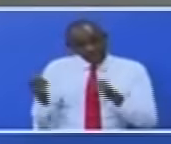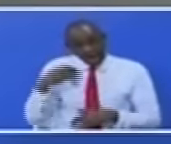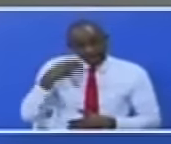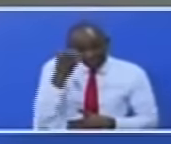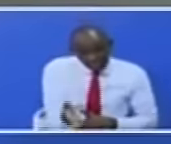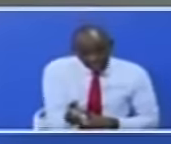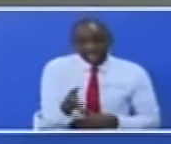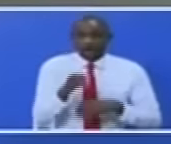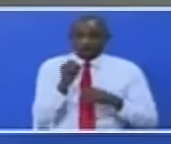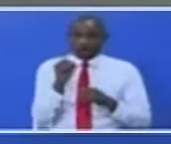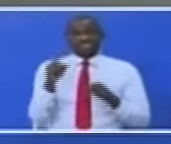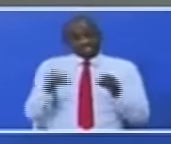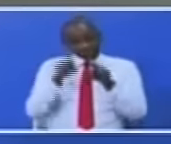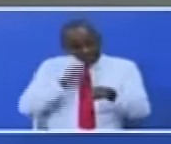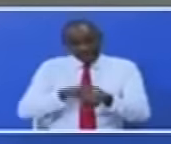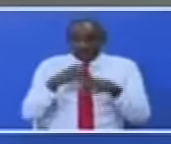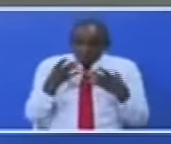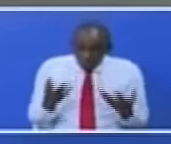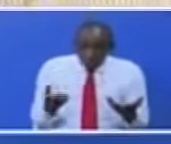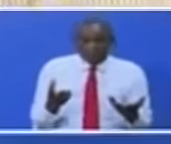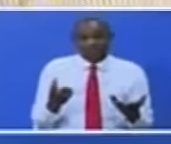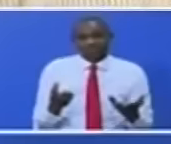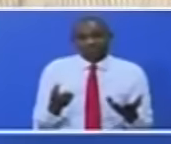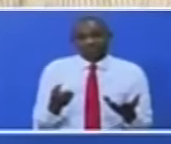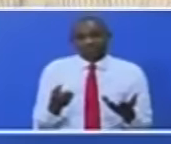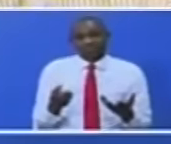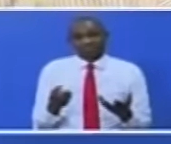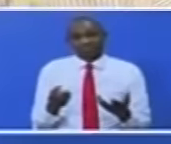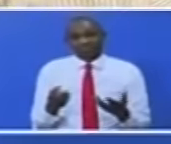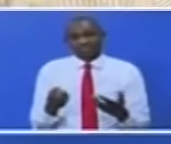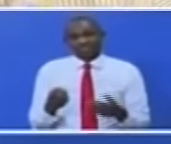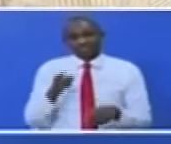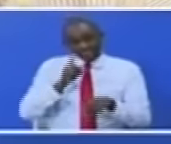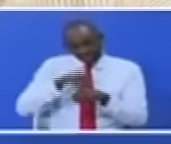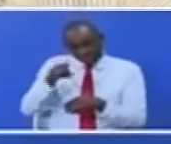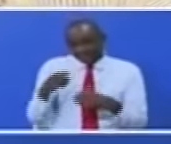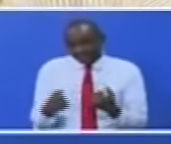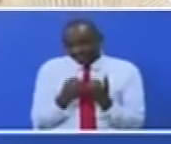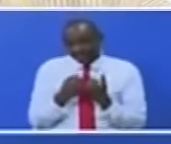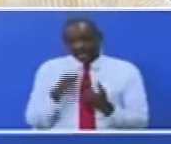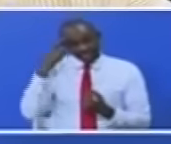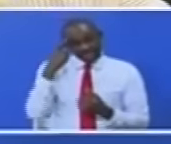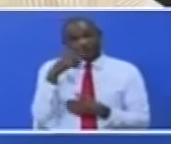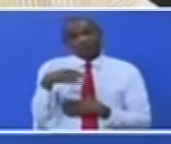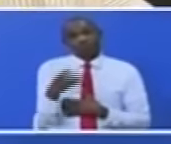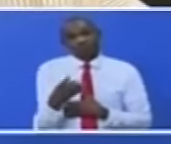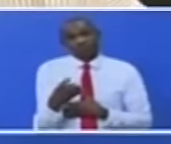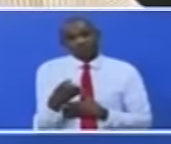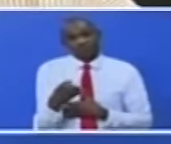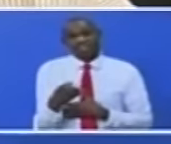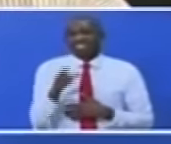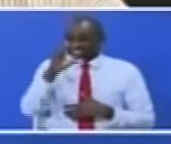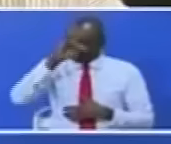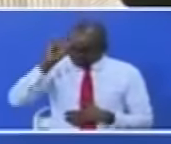undertaken simultaneously with that of his deputy. Once a constitutional crisis is in the offing and the Chief